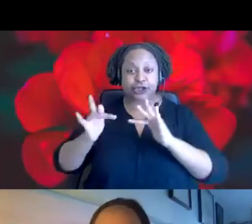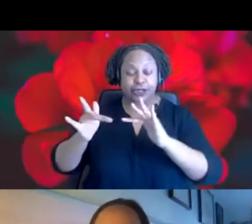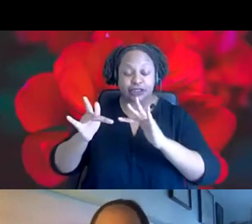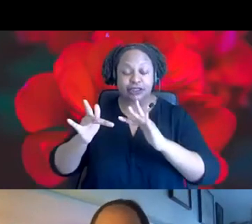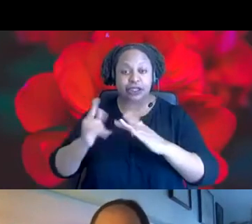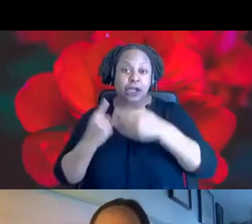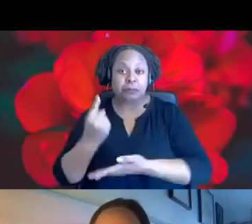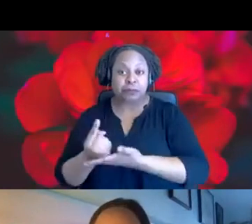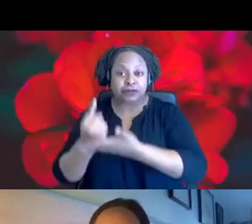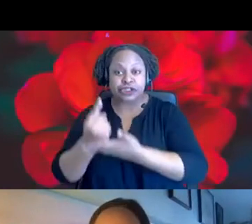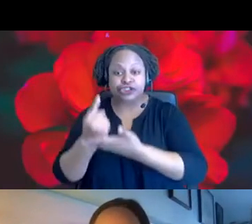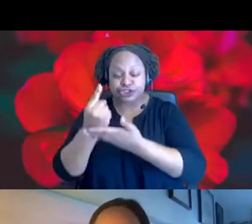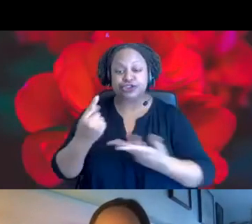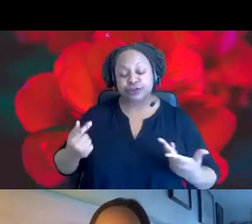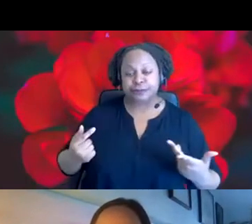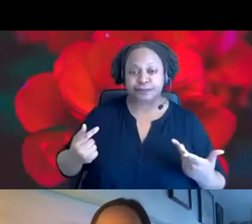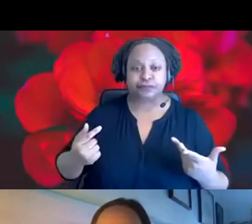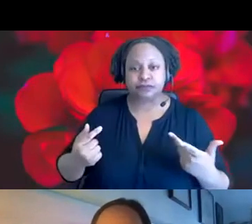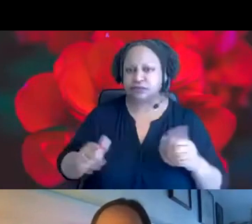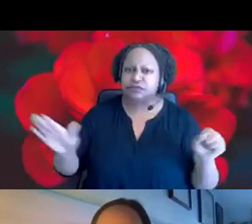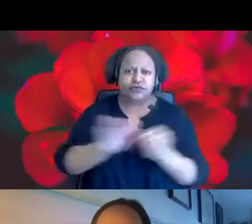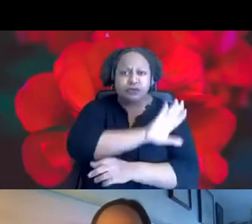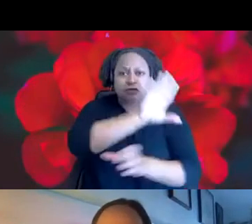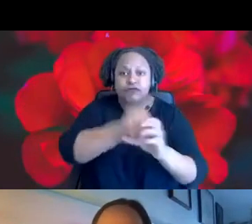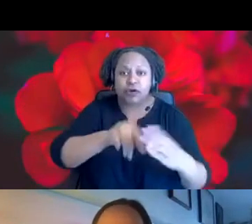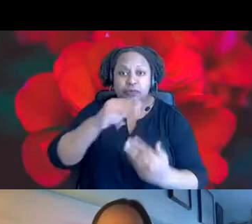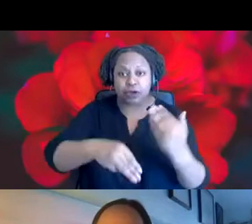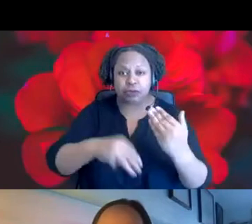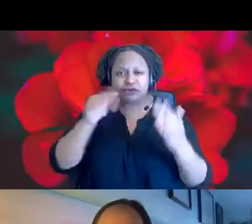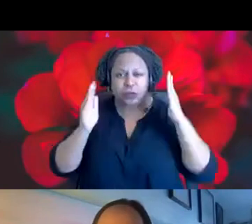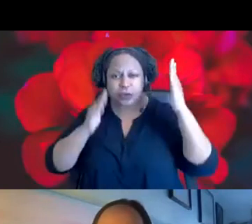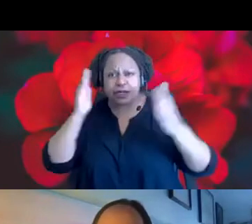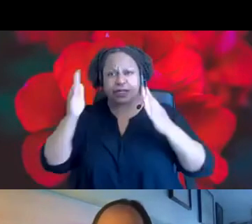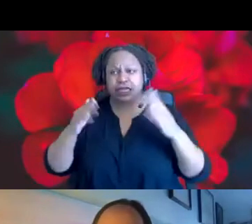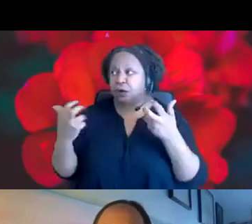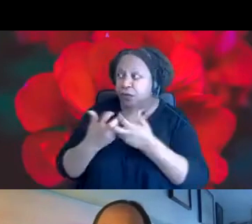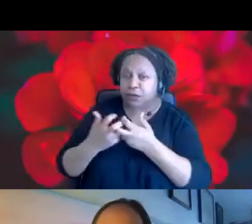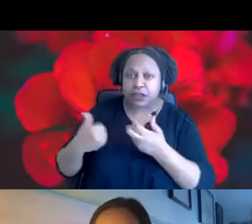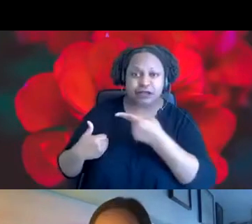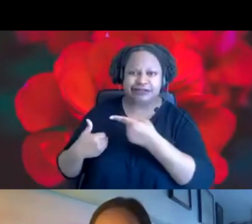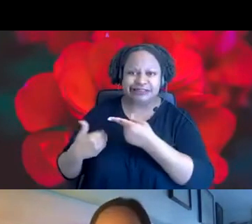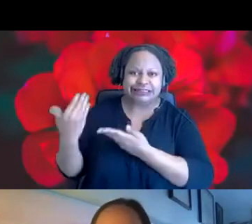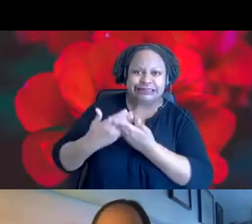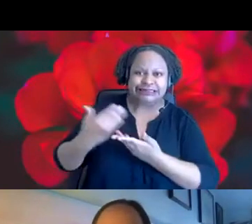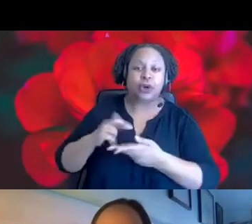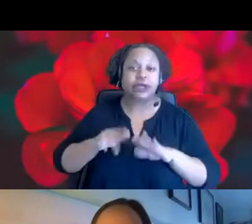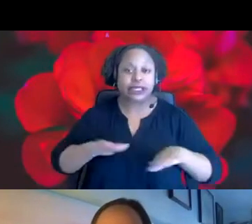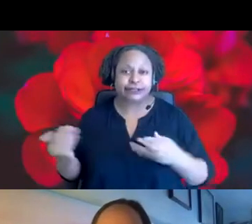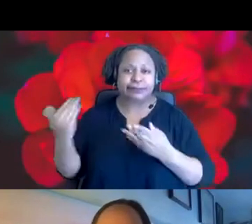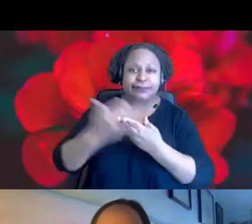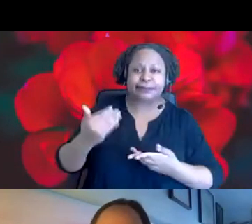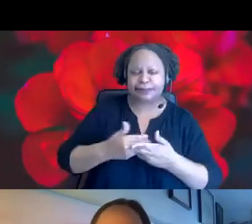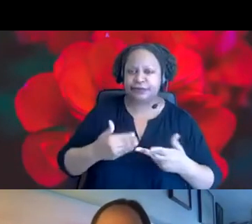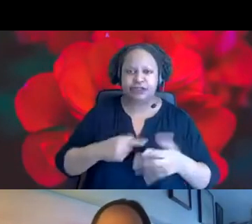able to be in a space where you can fully engage in a program without having to worry about roommates or kids, right? So